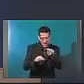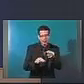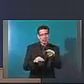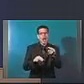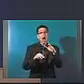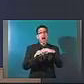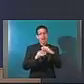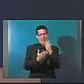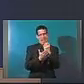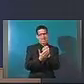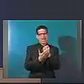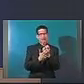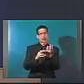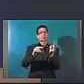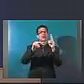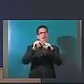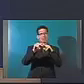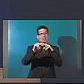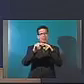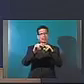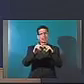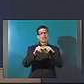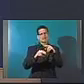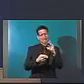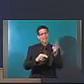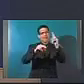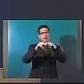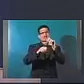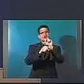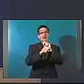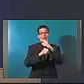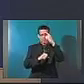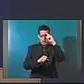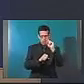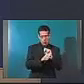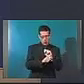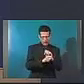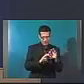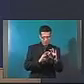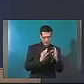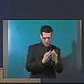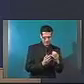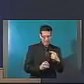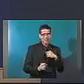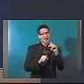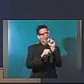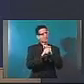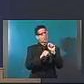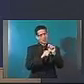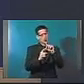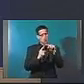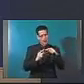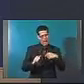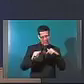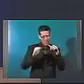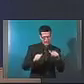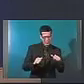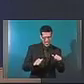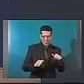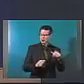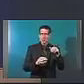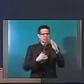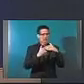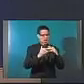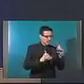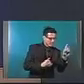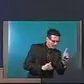recovery that will deliver jobs to our working families. And yes, I've been working whenever I can across party lines